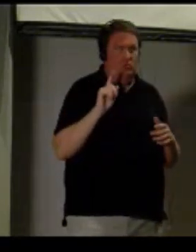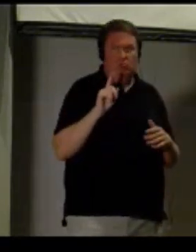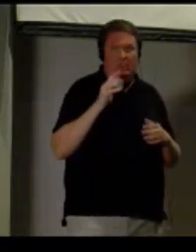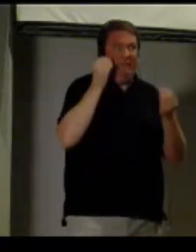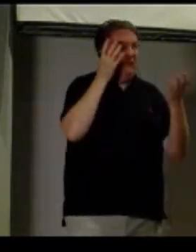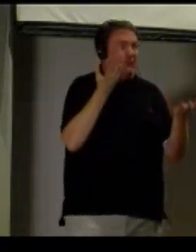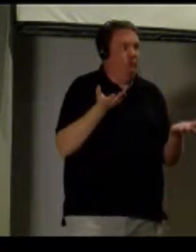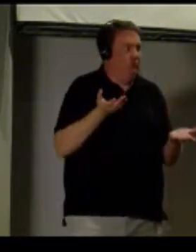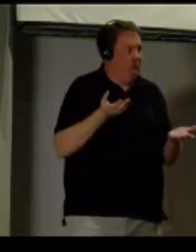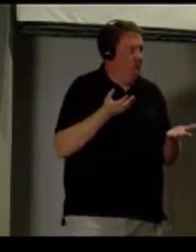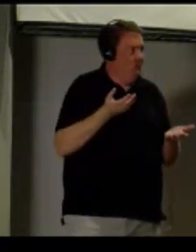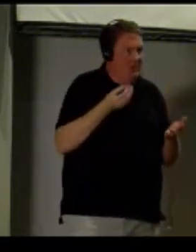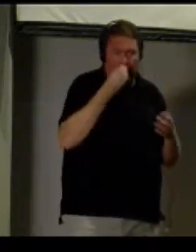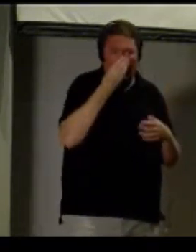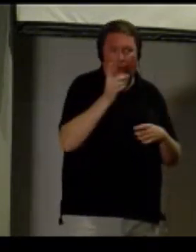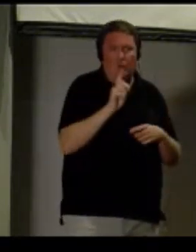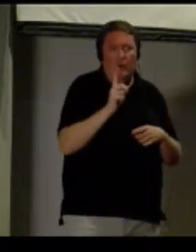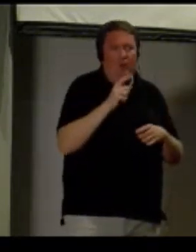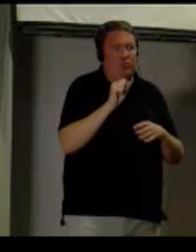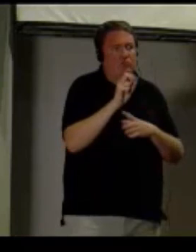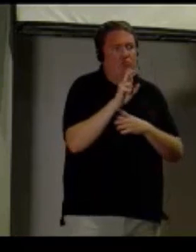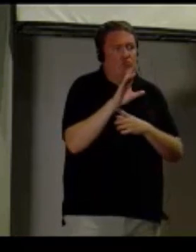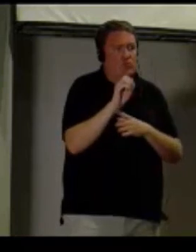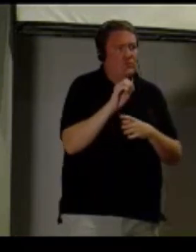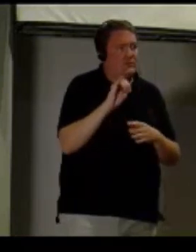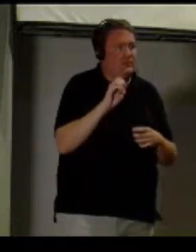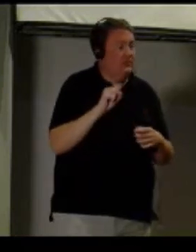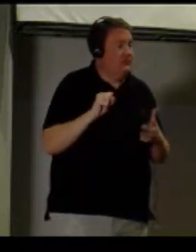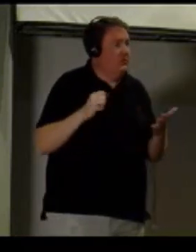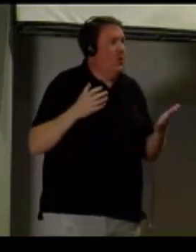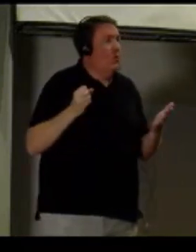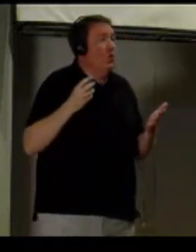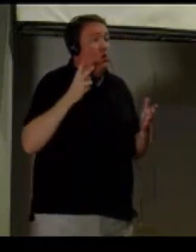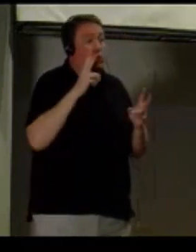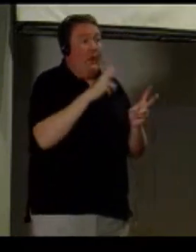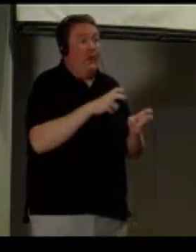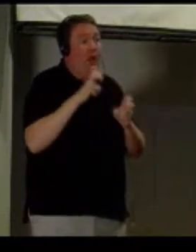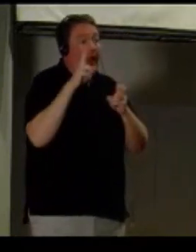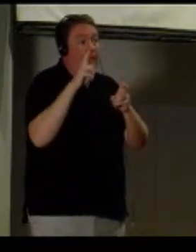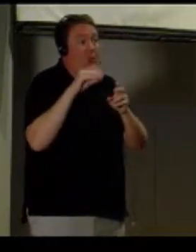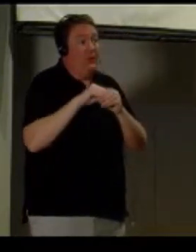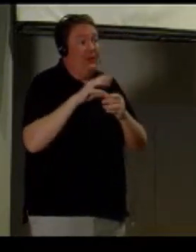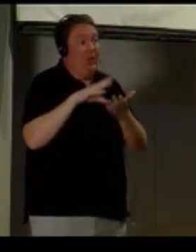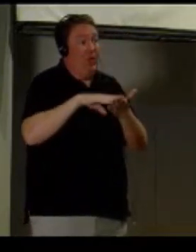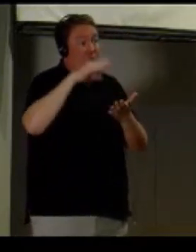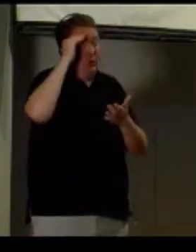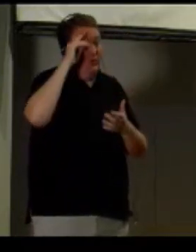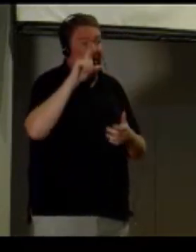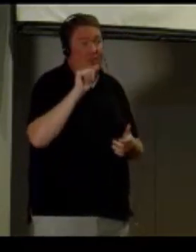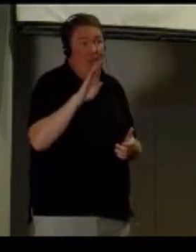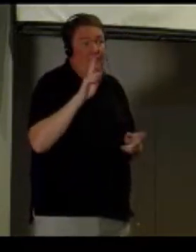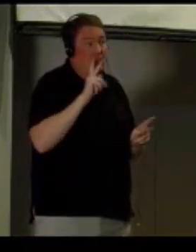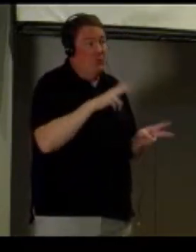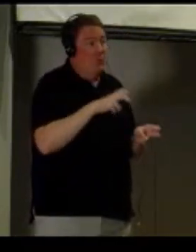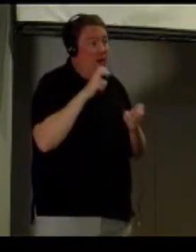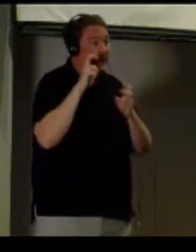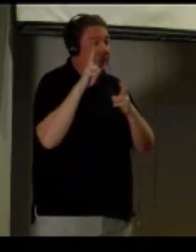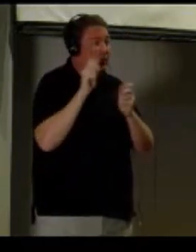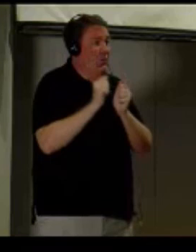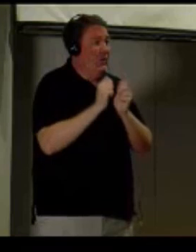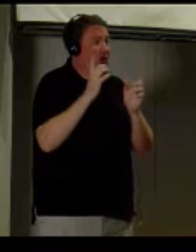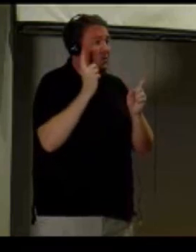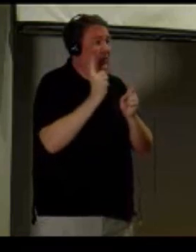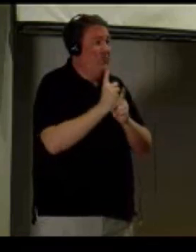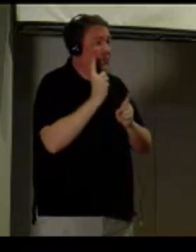are. We also find that you can upload in Learning Lab, and people were uploading without putting